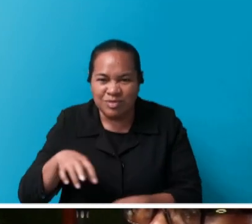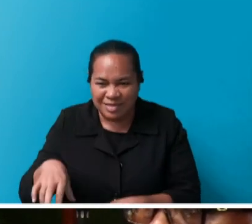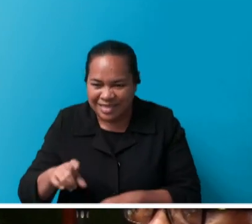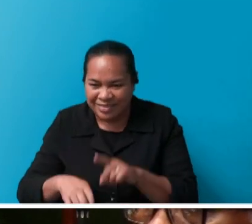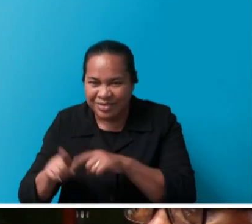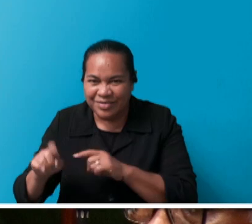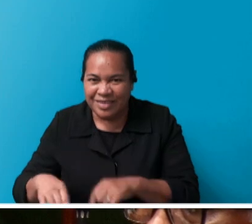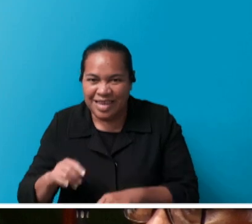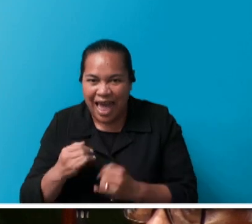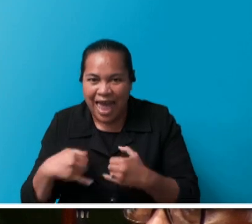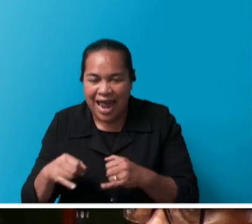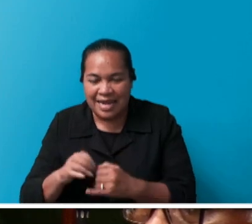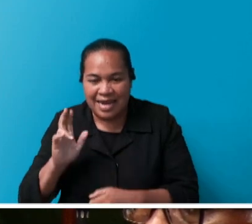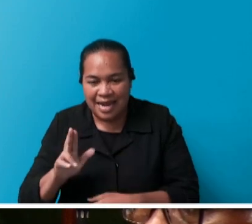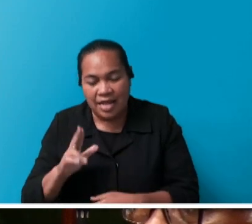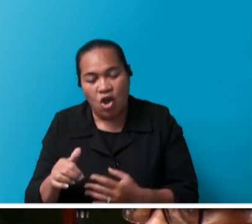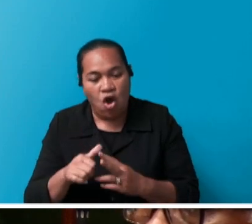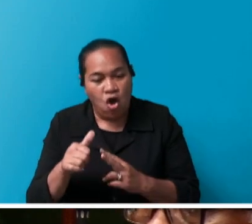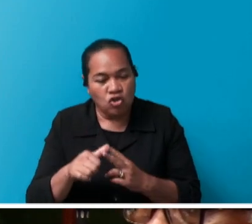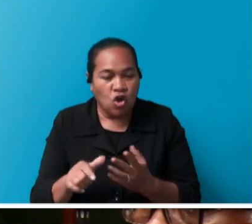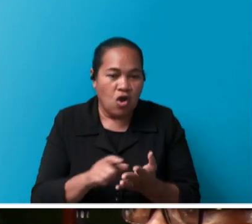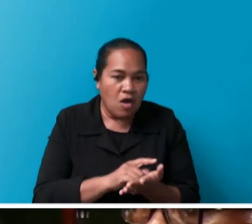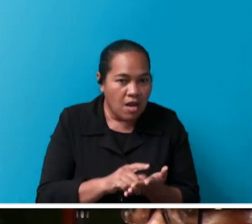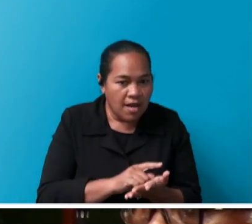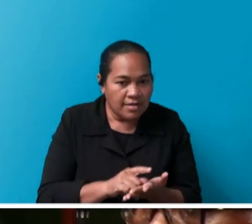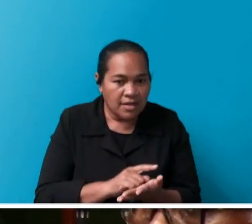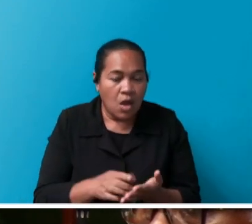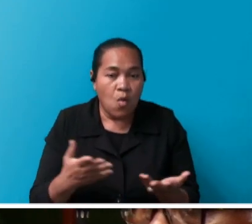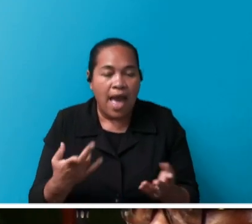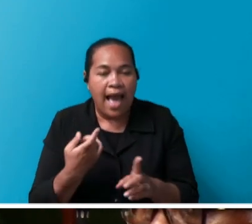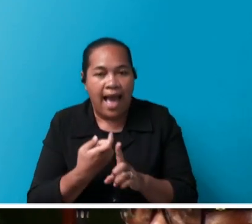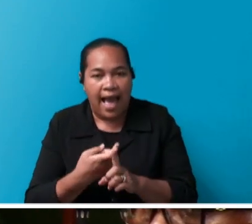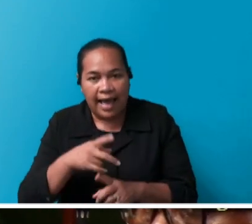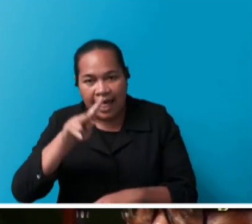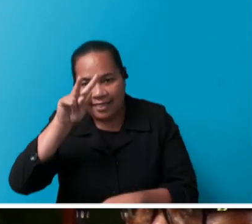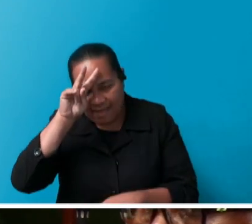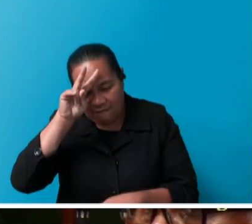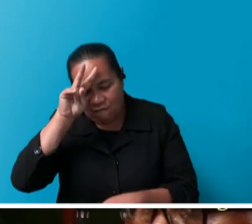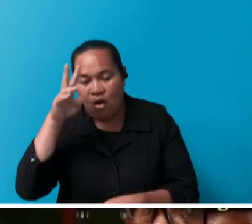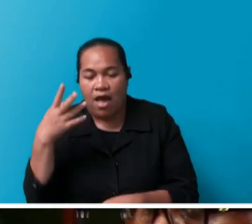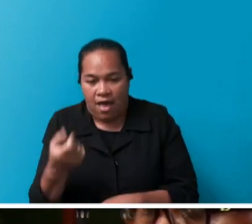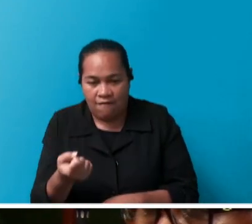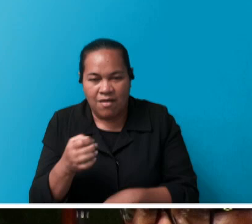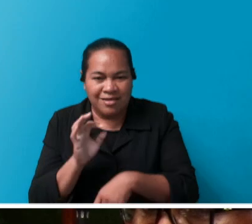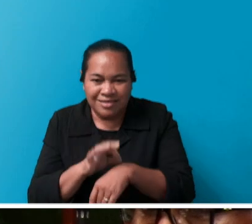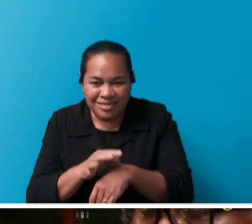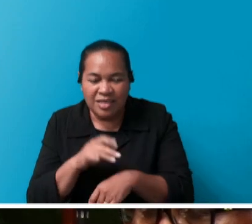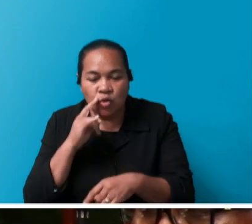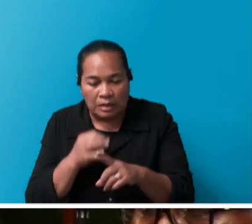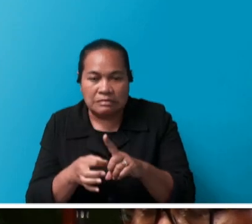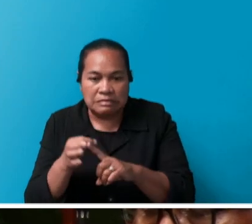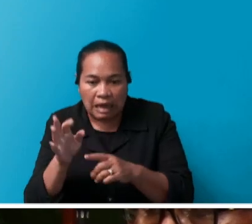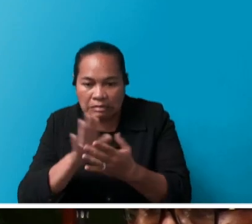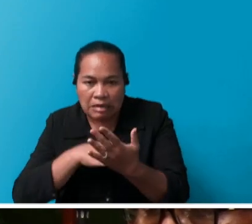renovation work at Soso, at Badalea nursing stations in Kandabu. This will then be followed by planned renovation